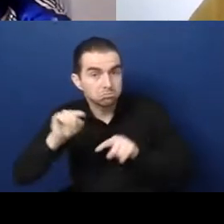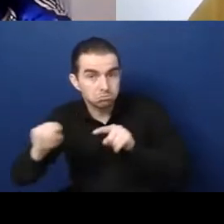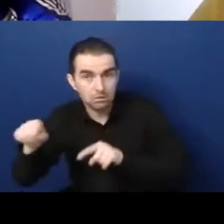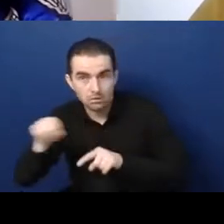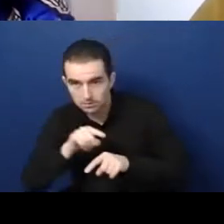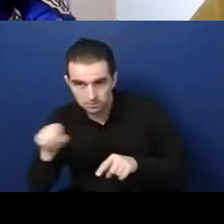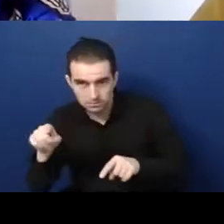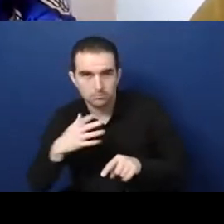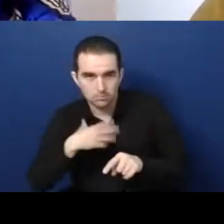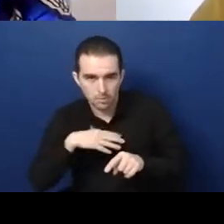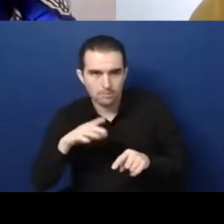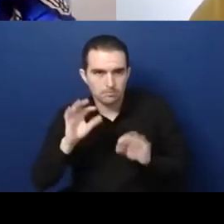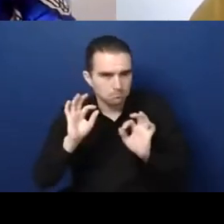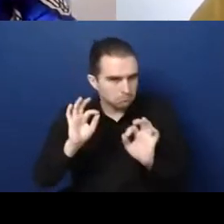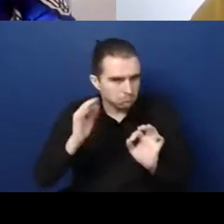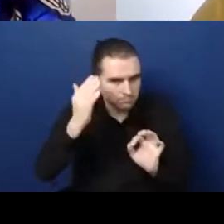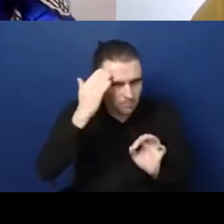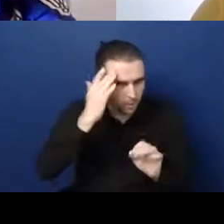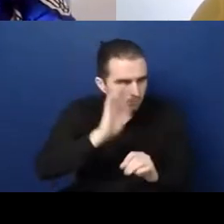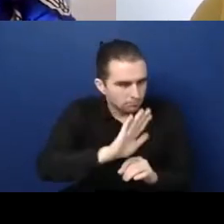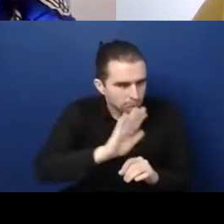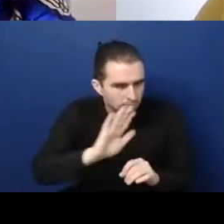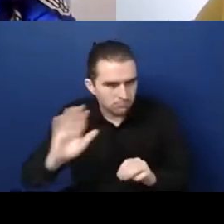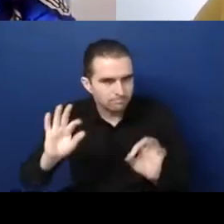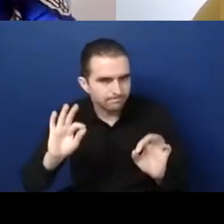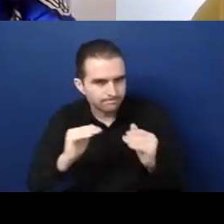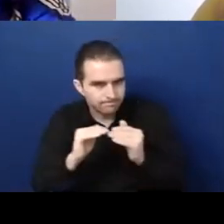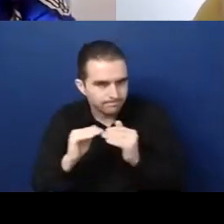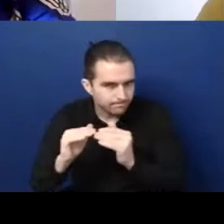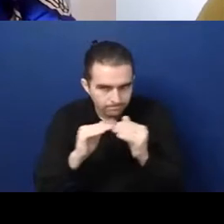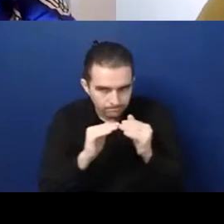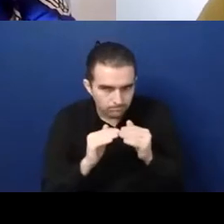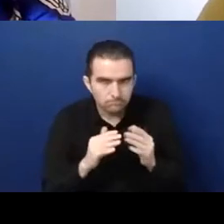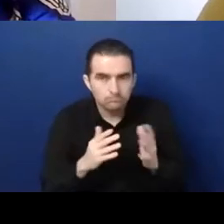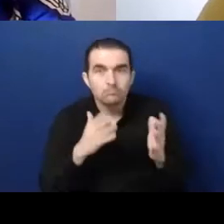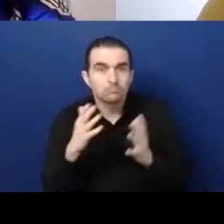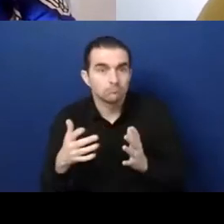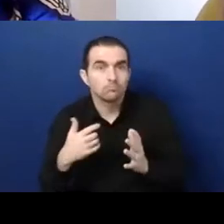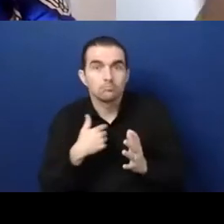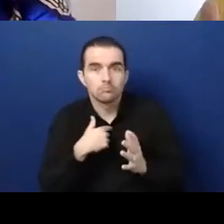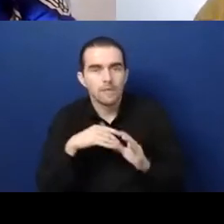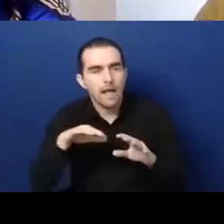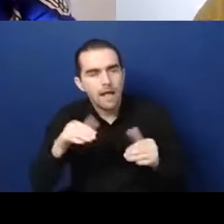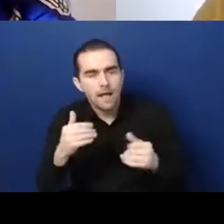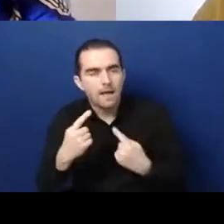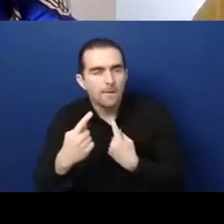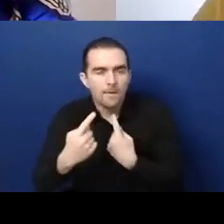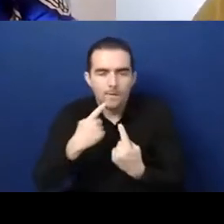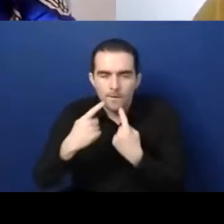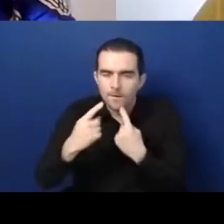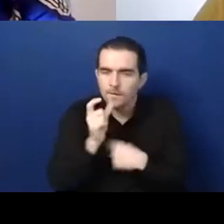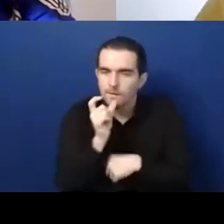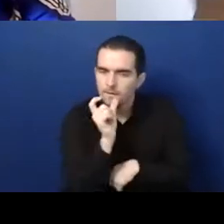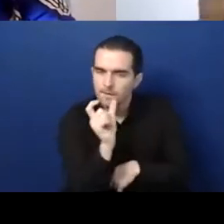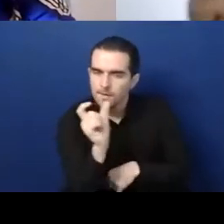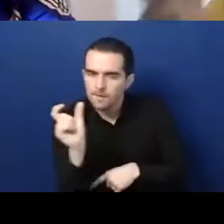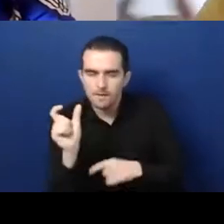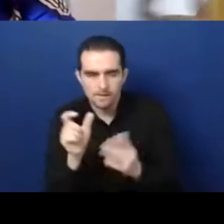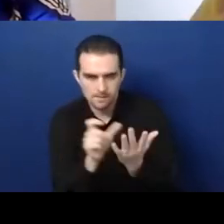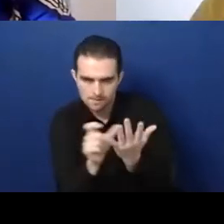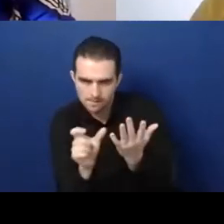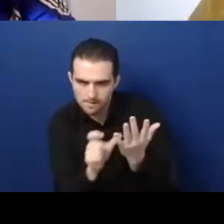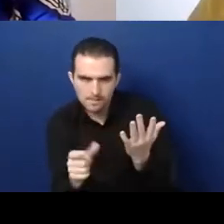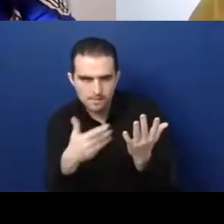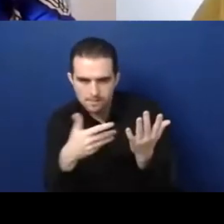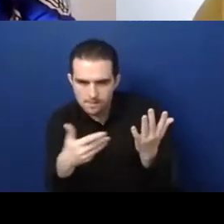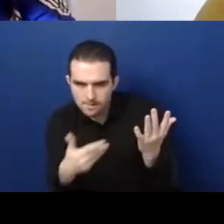working specifically on gender, but we do start seeing things from the lens of gender, where we are seeing